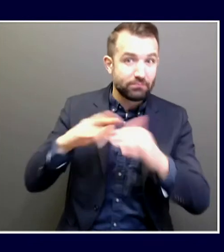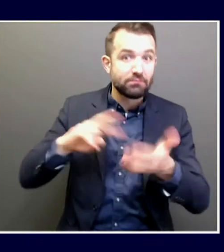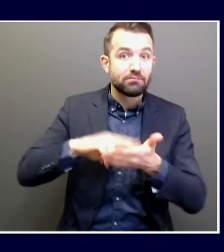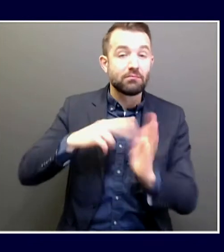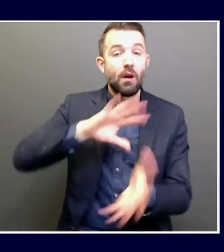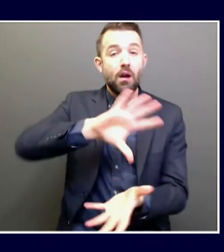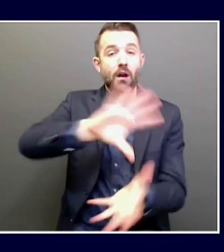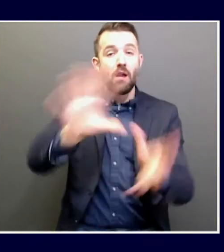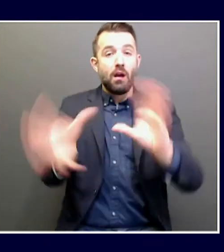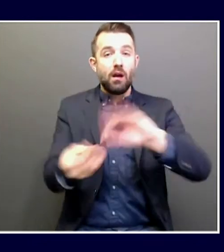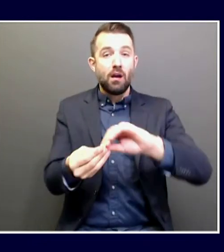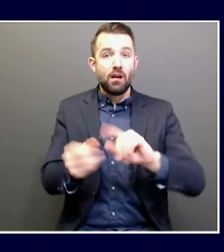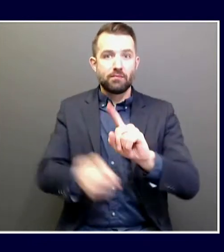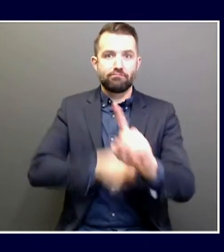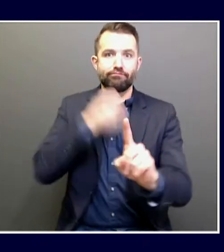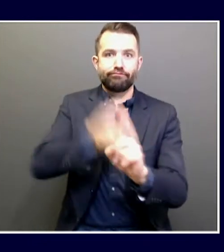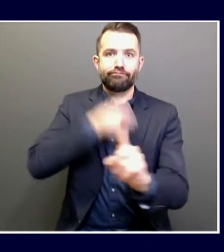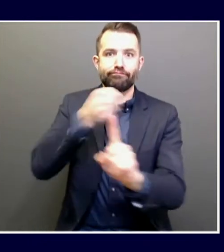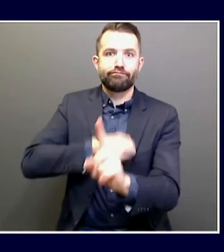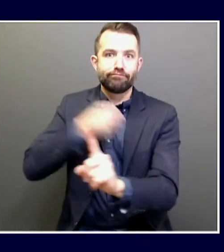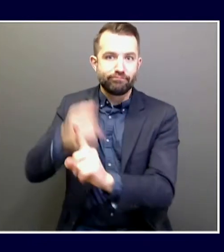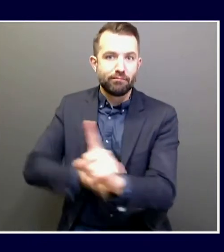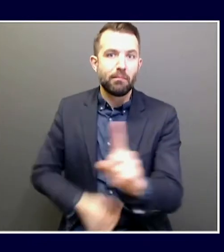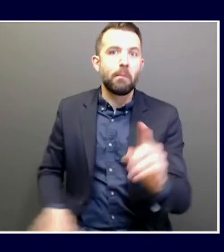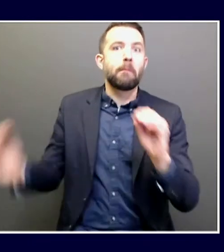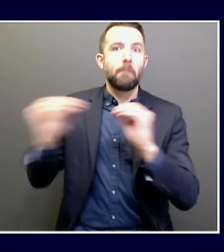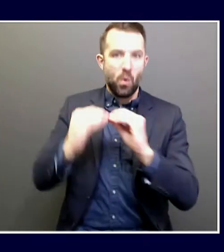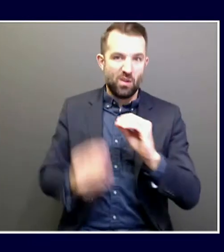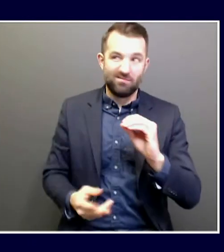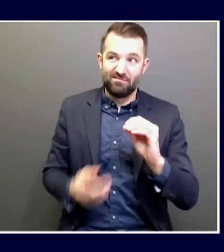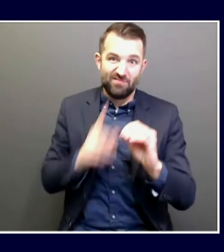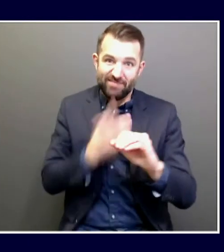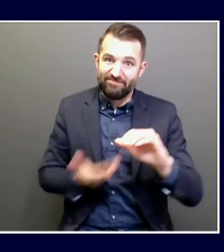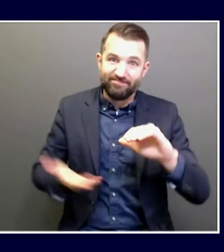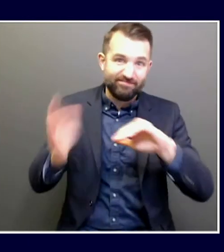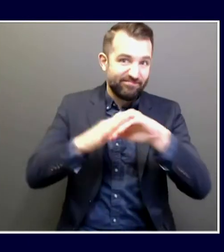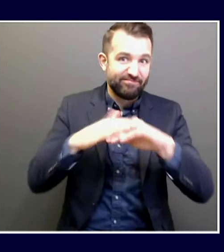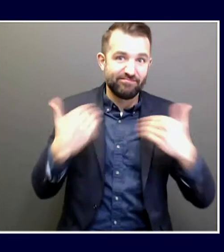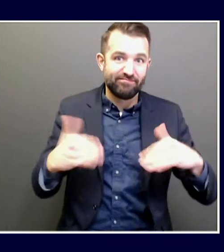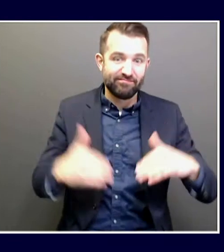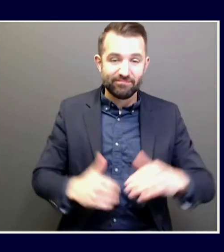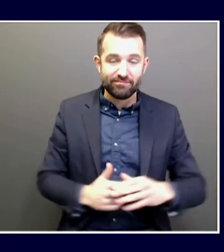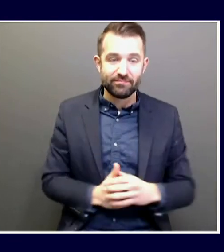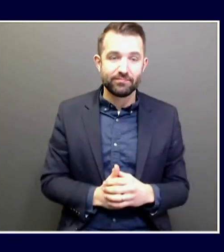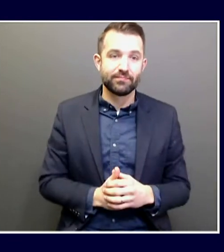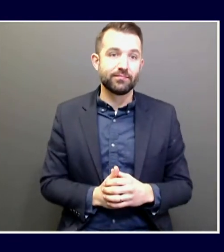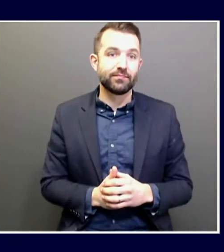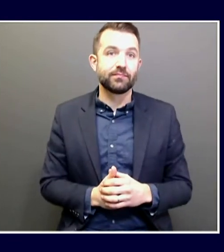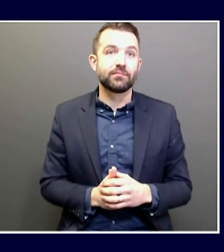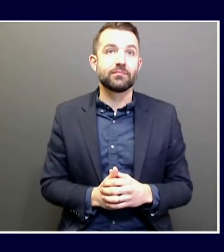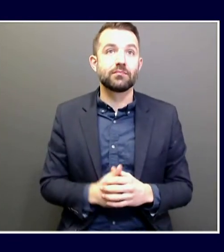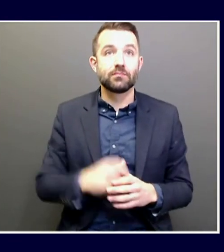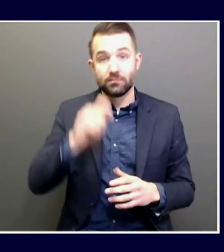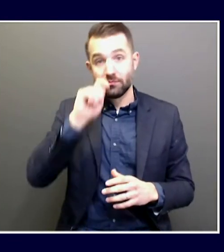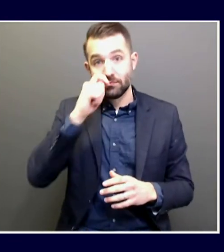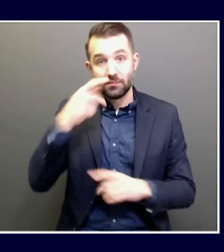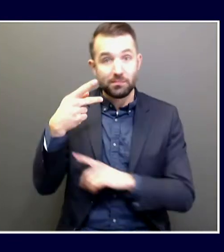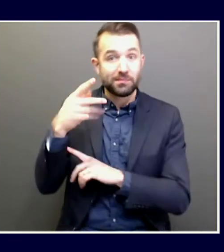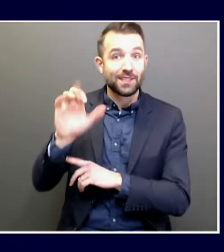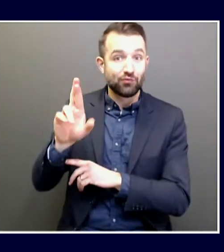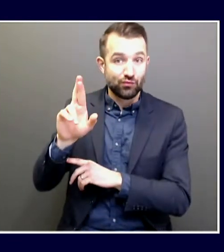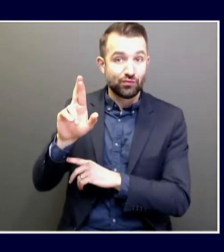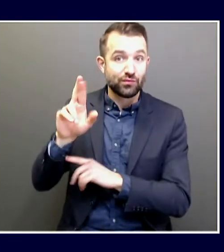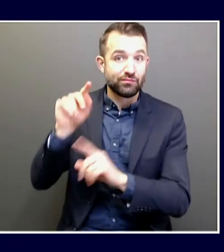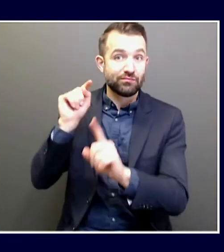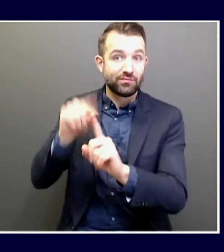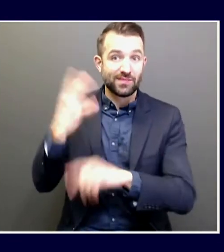testing, there too, we have reached a high point. Our 7-day PCR positivity rate now